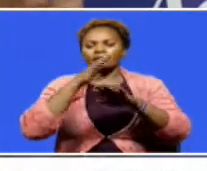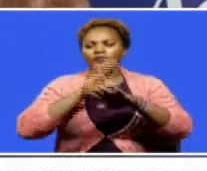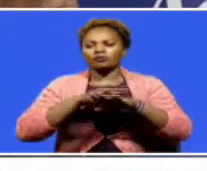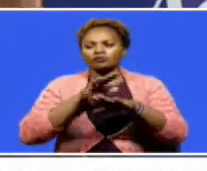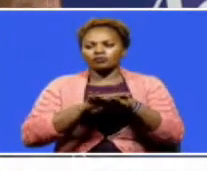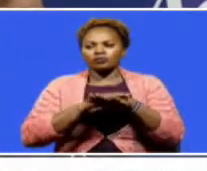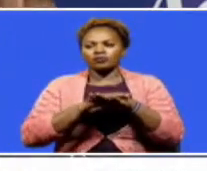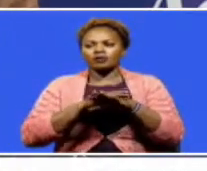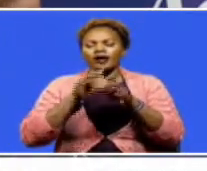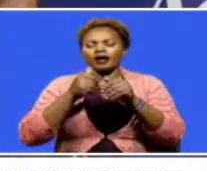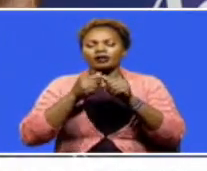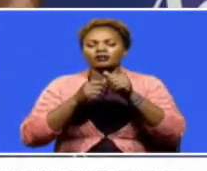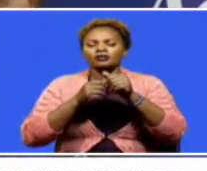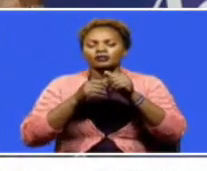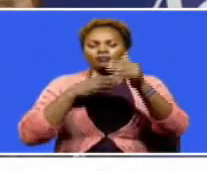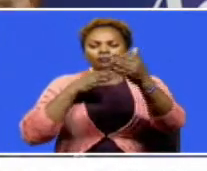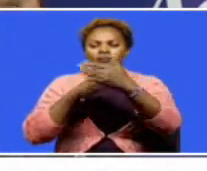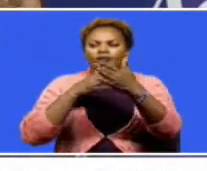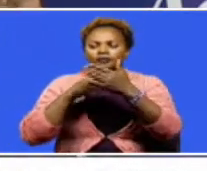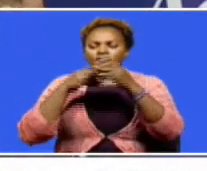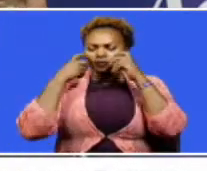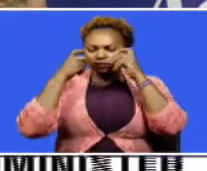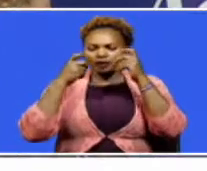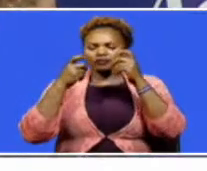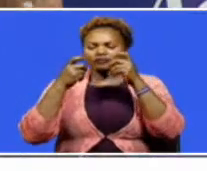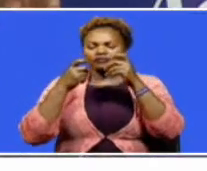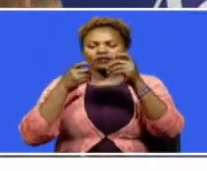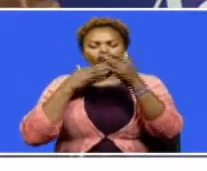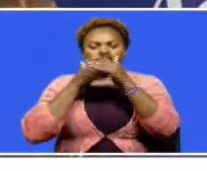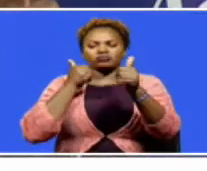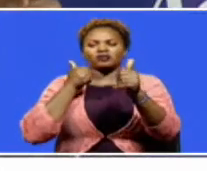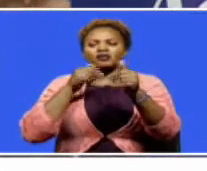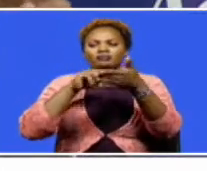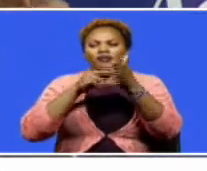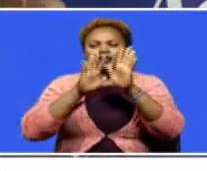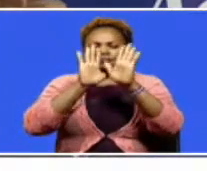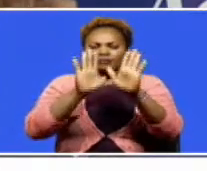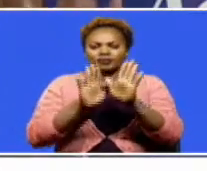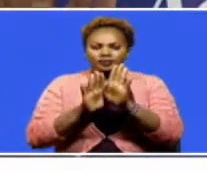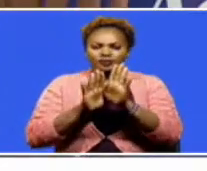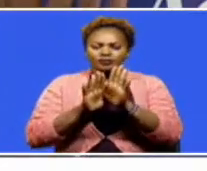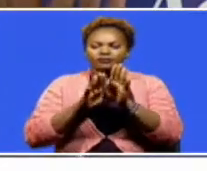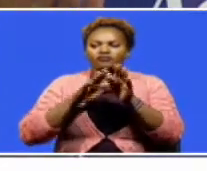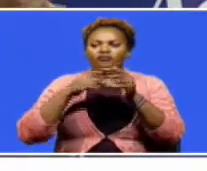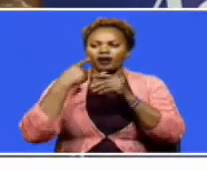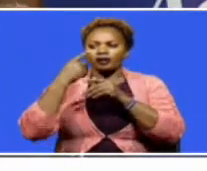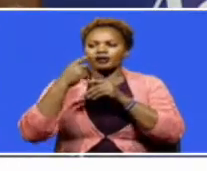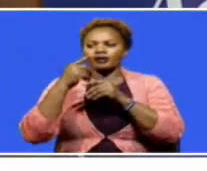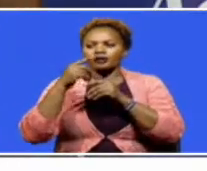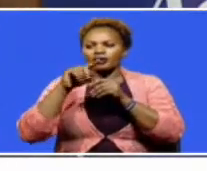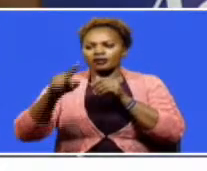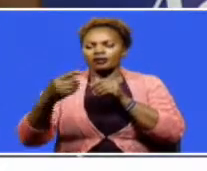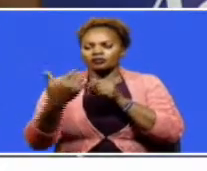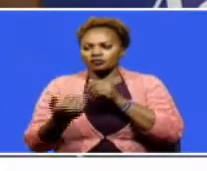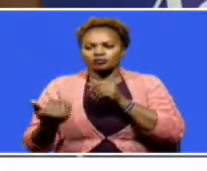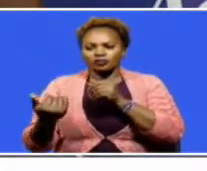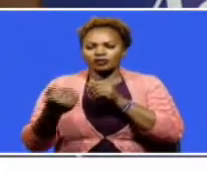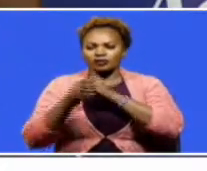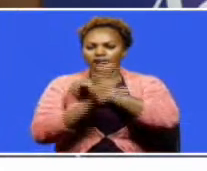has a high genetic barrier to HIV drug resistance, and that's very important for our 100,000 children in the